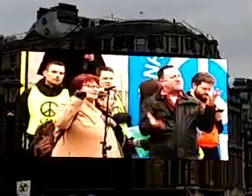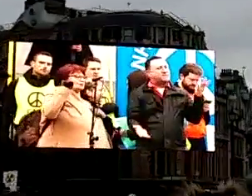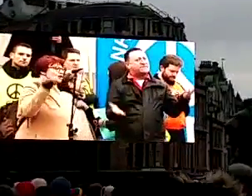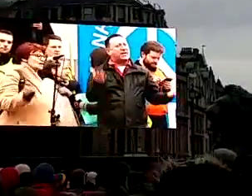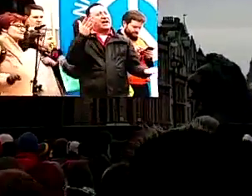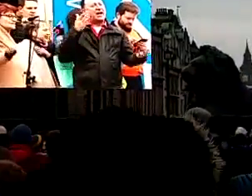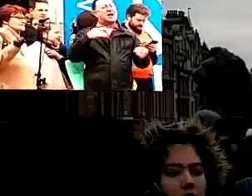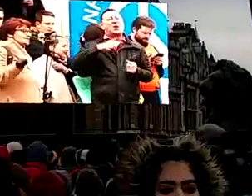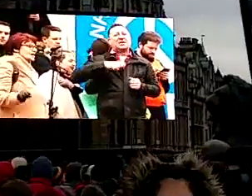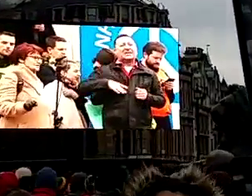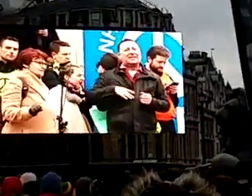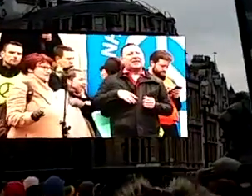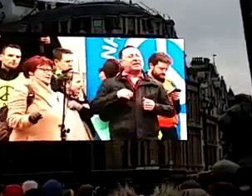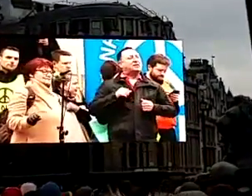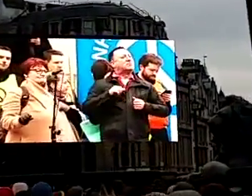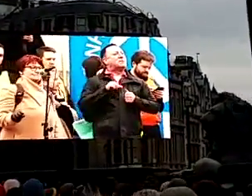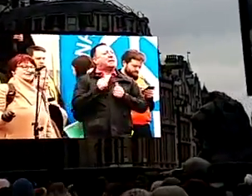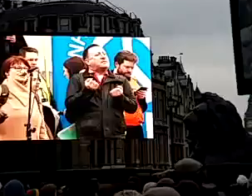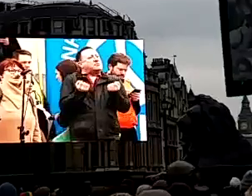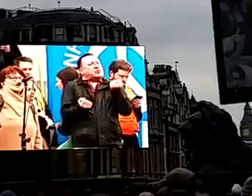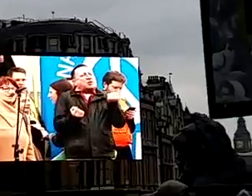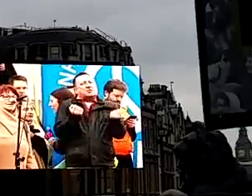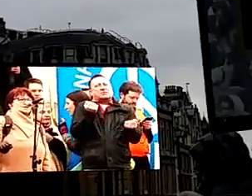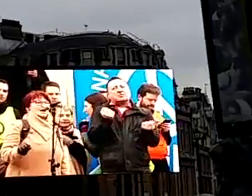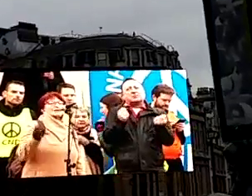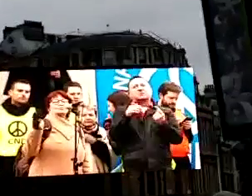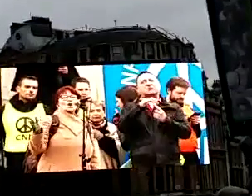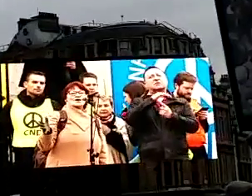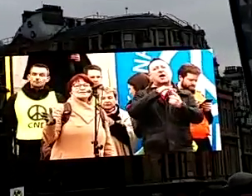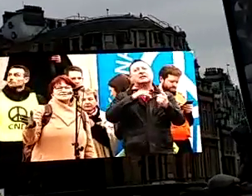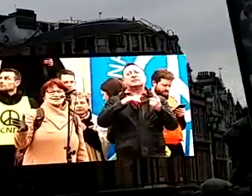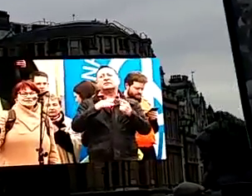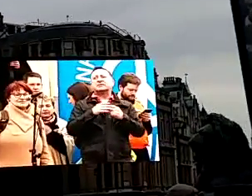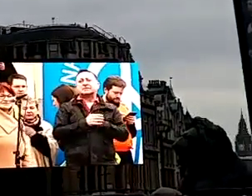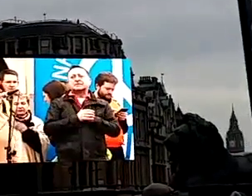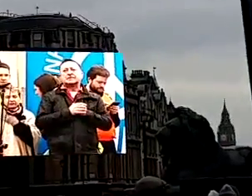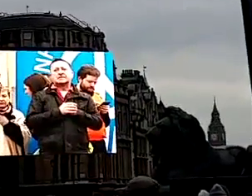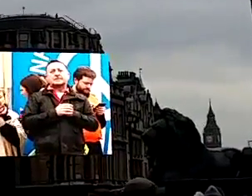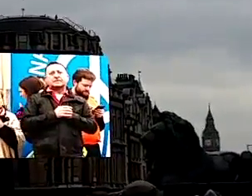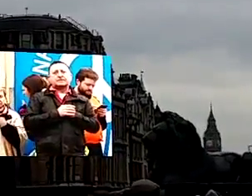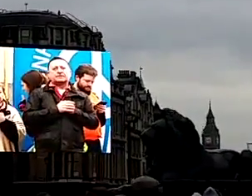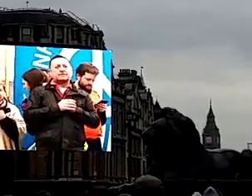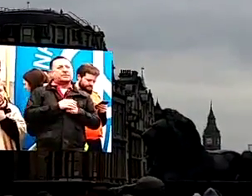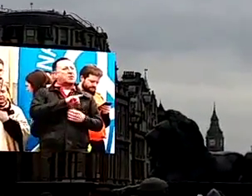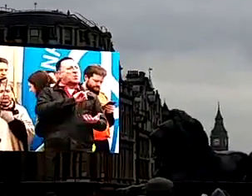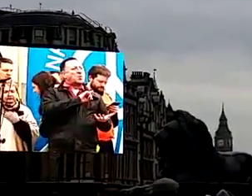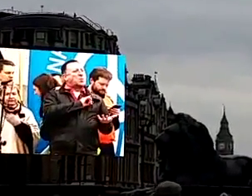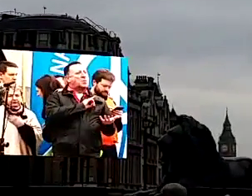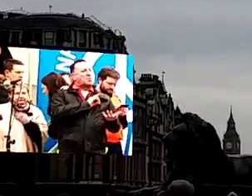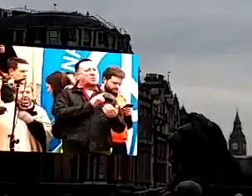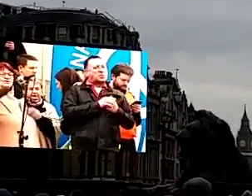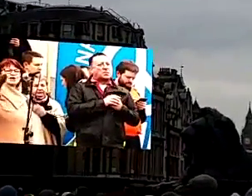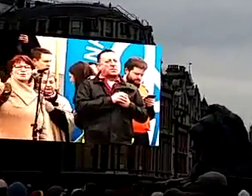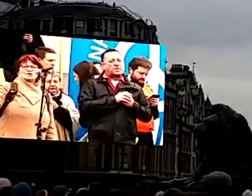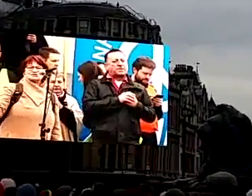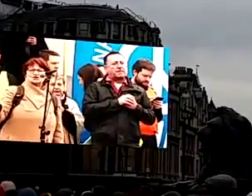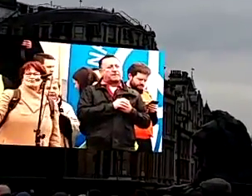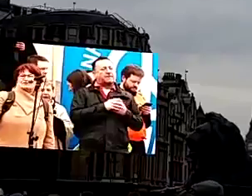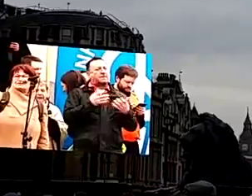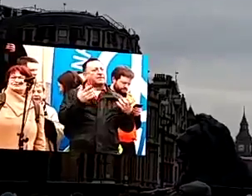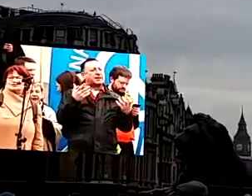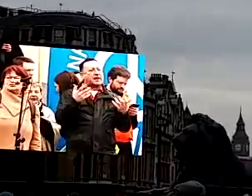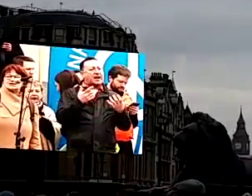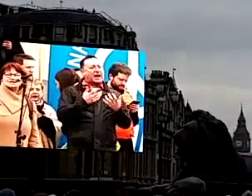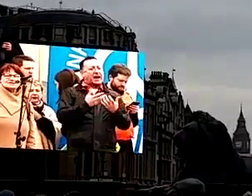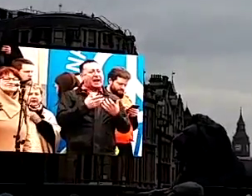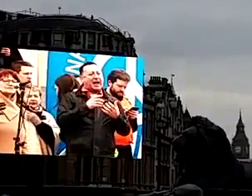we need a just society. Oh my God. And what is it that draws together the question